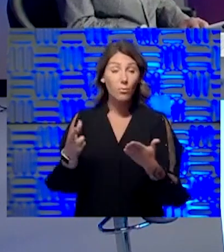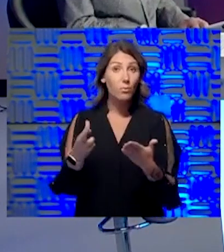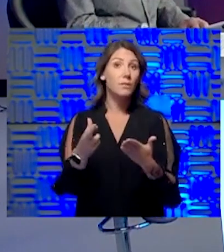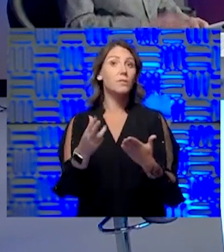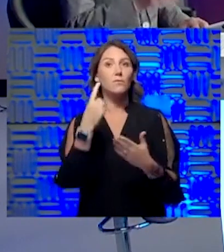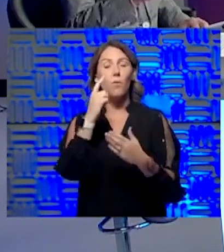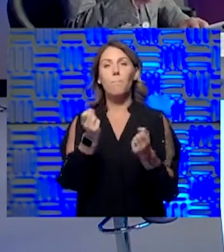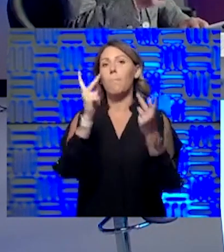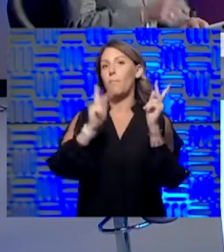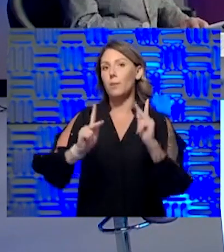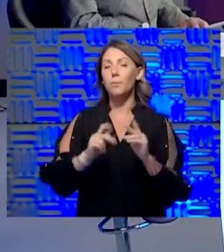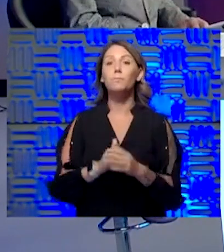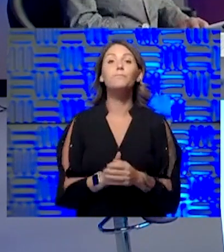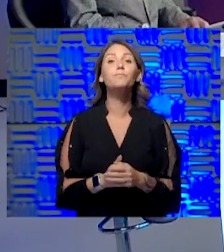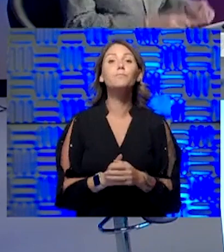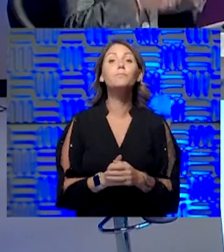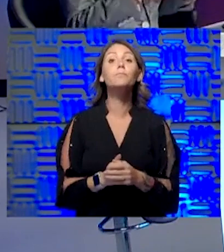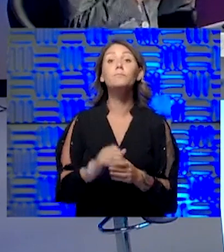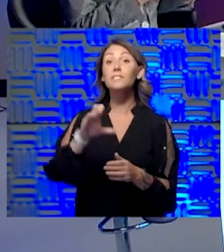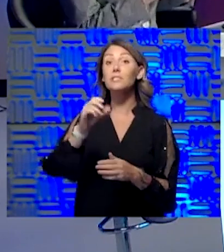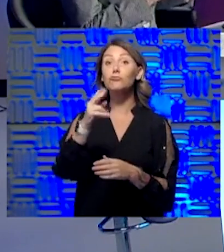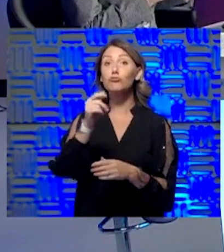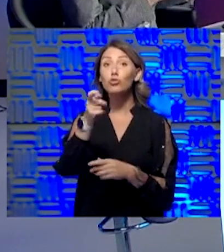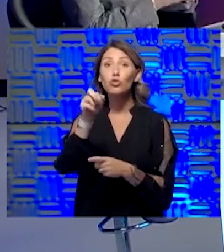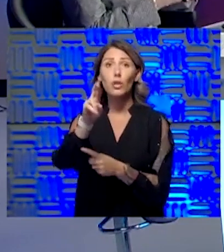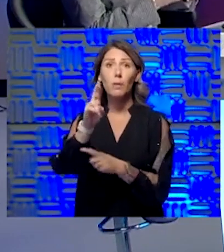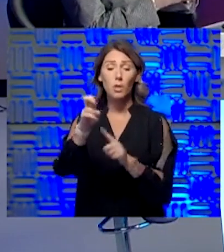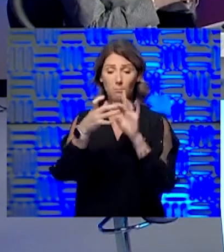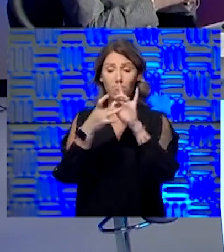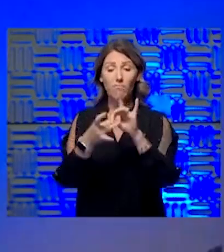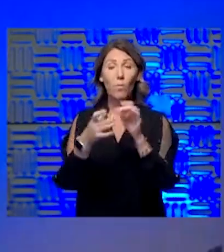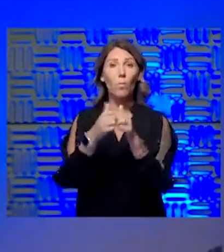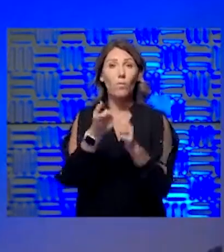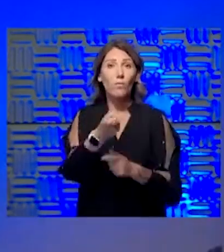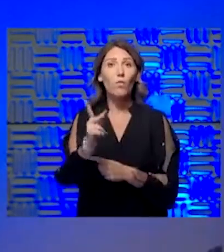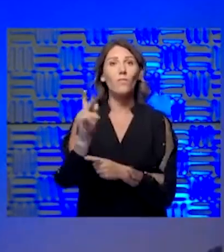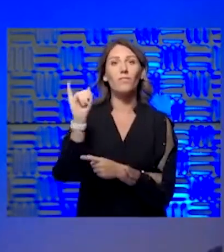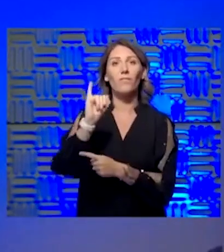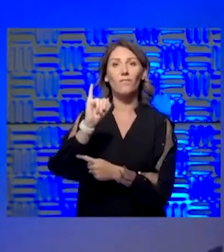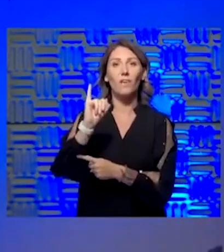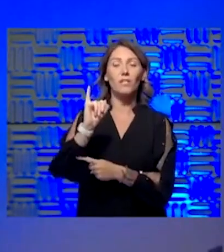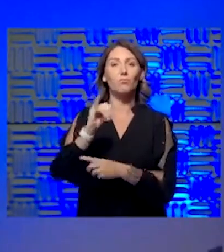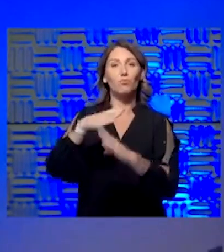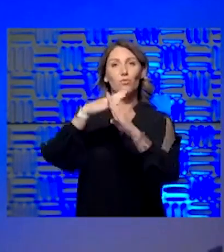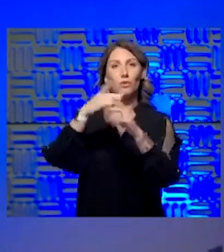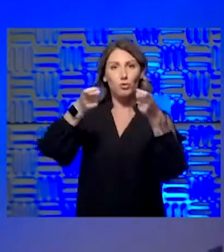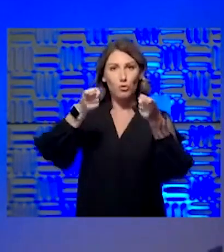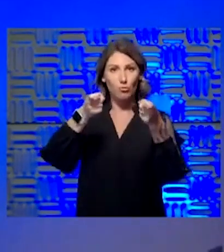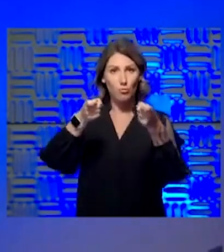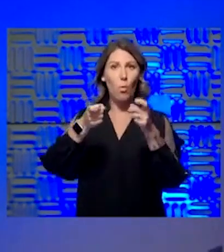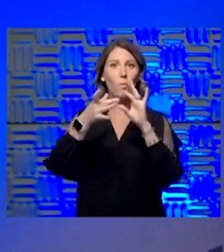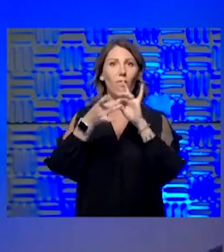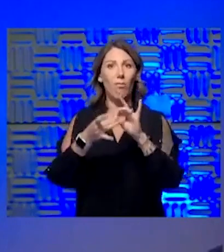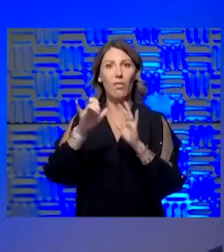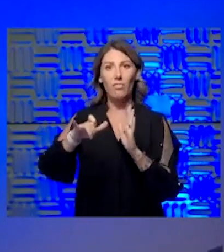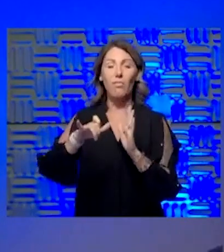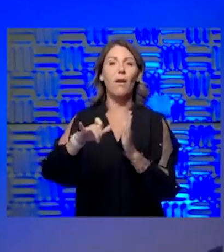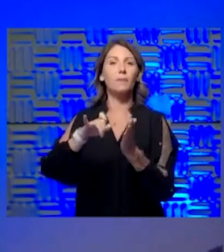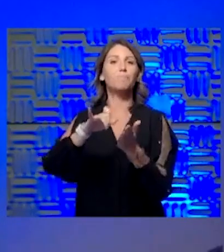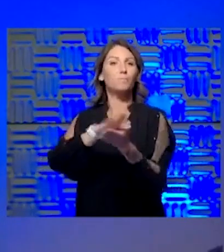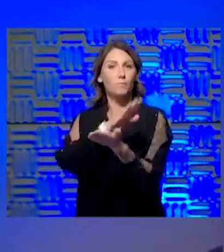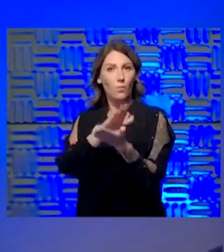people. I think the Chamber actually connected with some of our infection prevention and control experts on that document as well. So thank